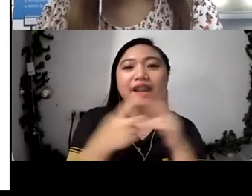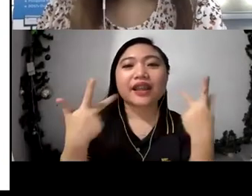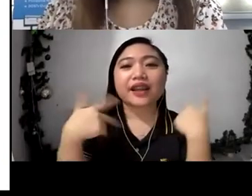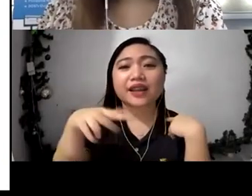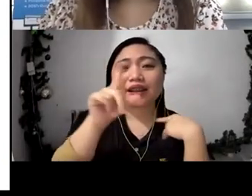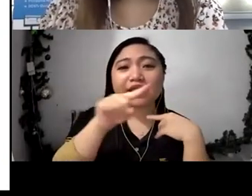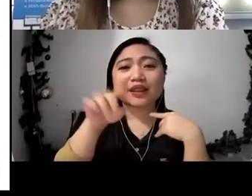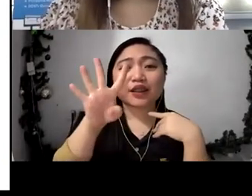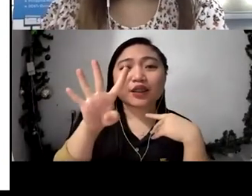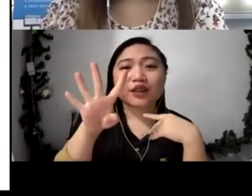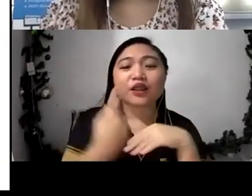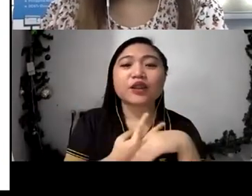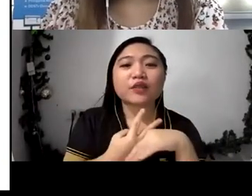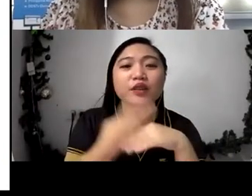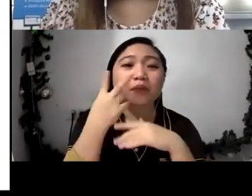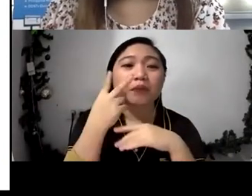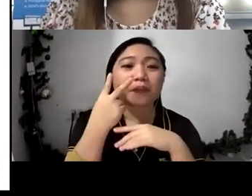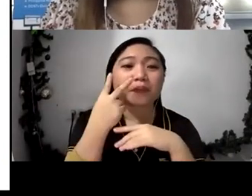three to four emojis that will be